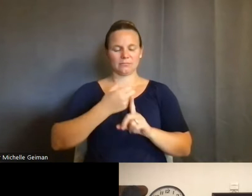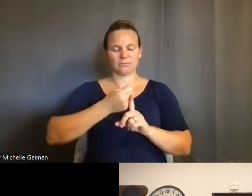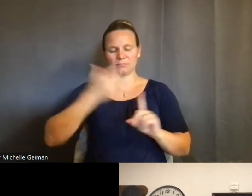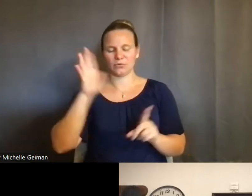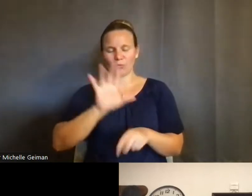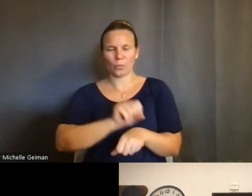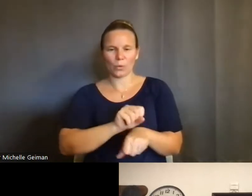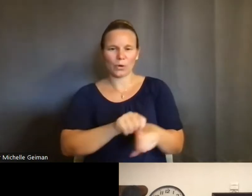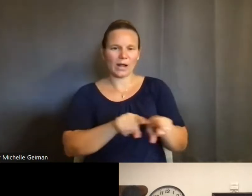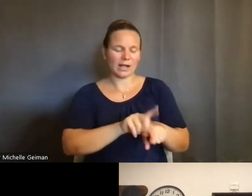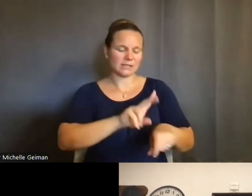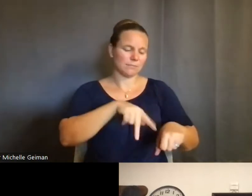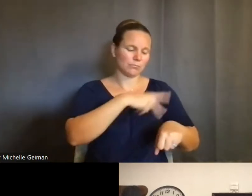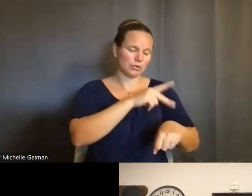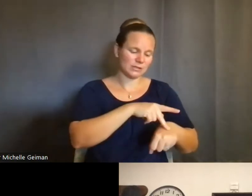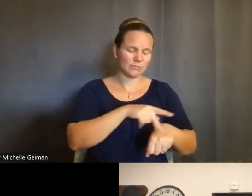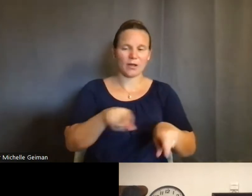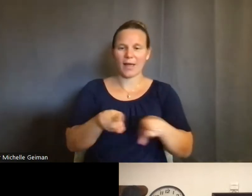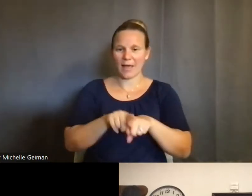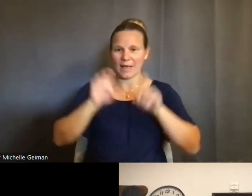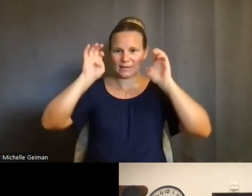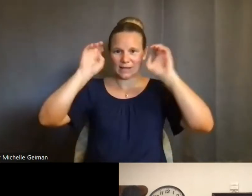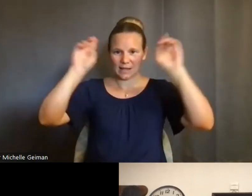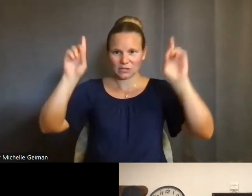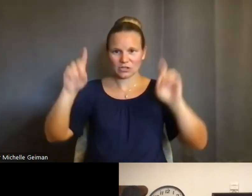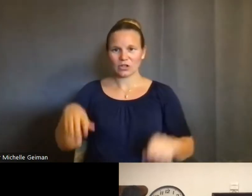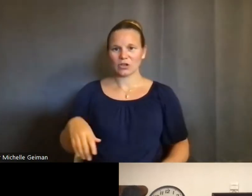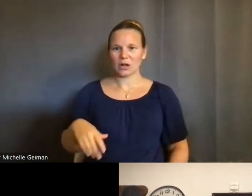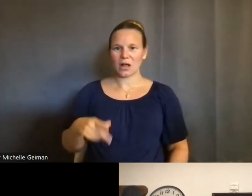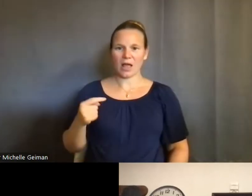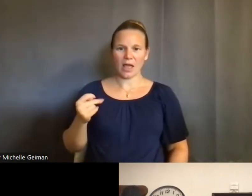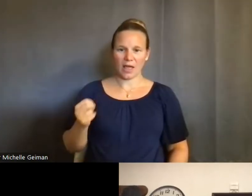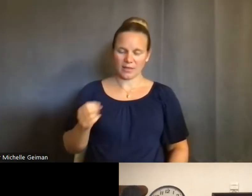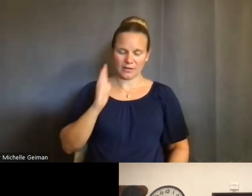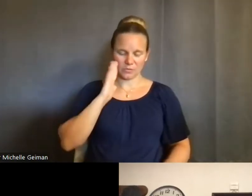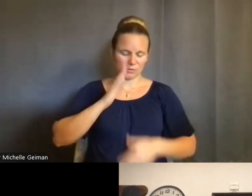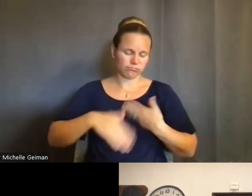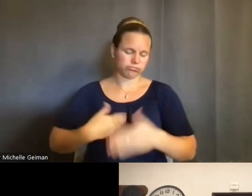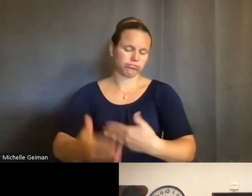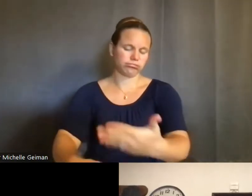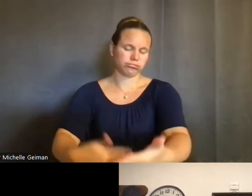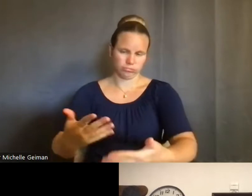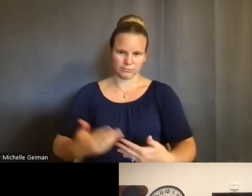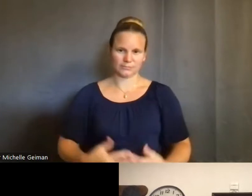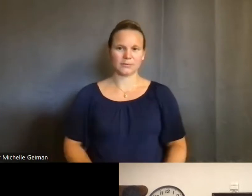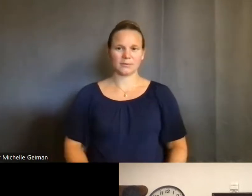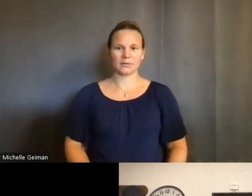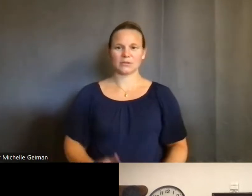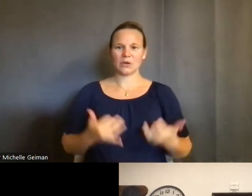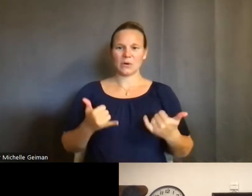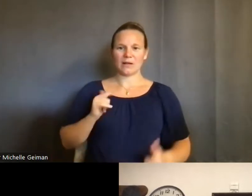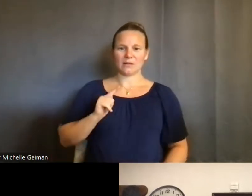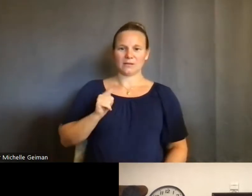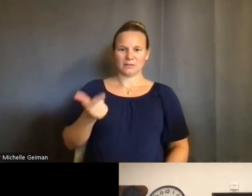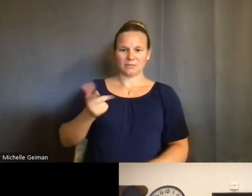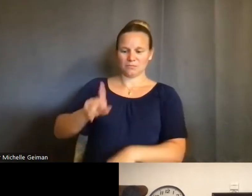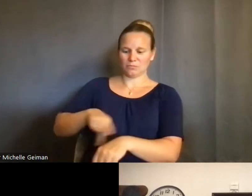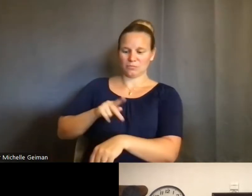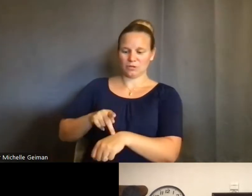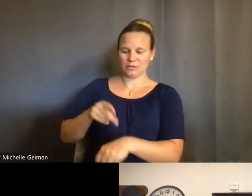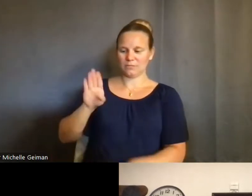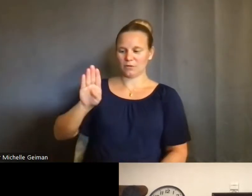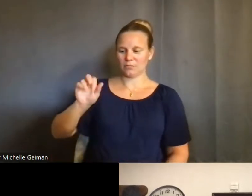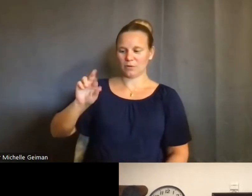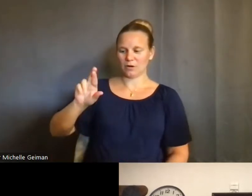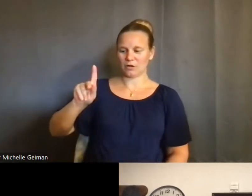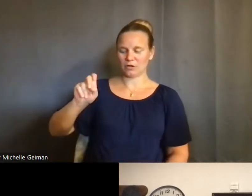principal, as an educator, and drive the conversation from there. So Principal Barker, I will give you the floor, sir.